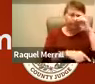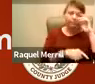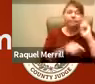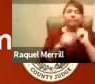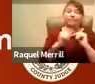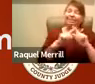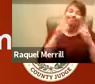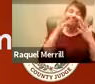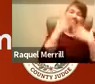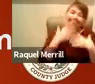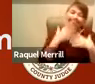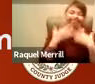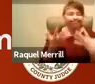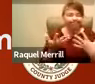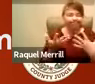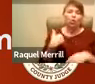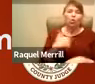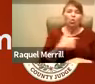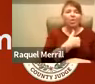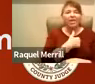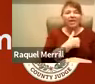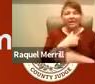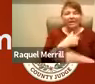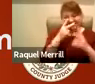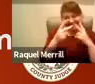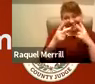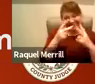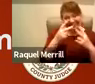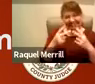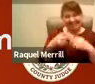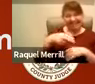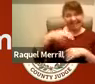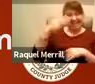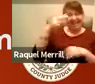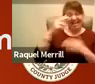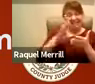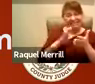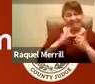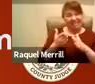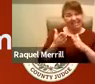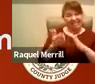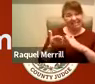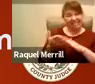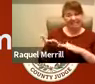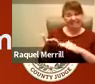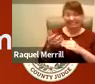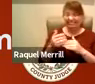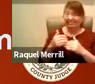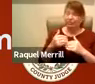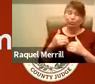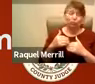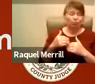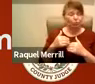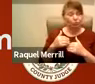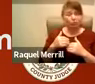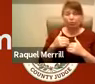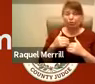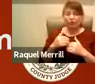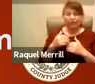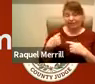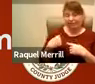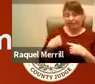Unfortunately, as we have been seeing this very high mortality rate, this fatalities here in the